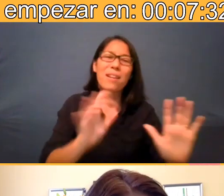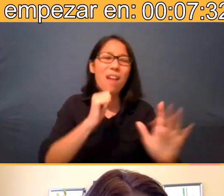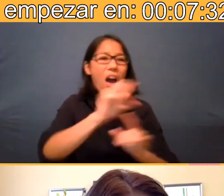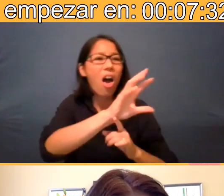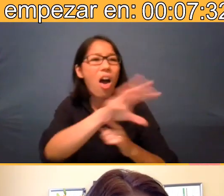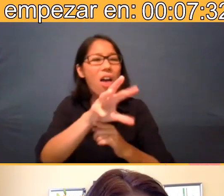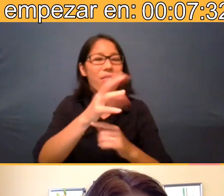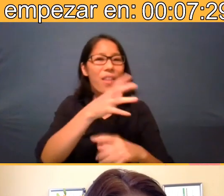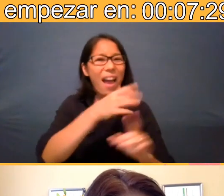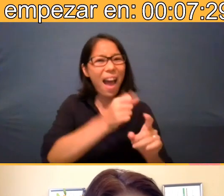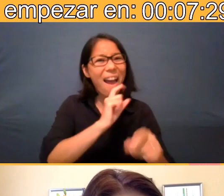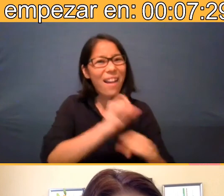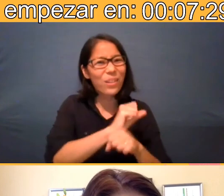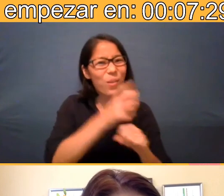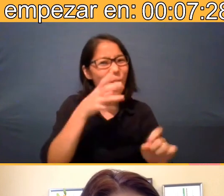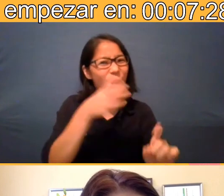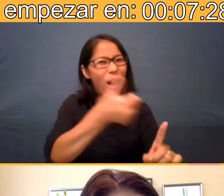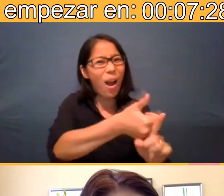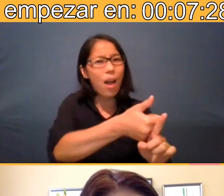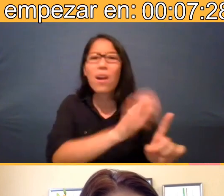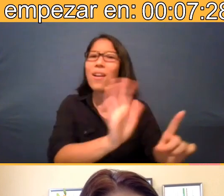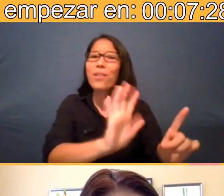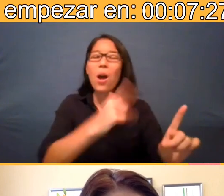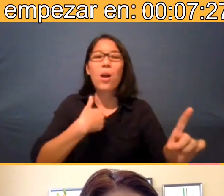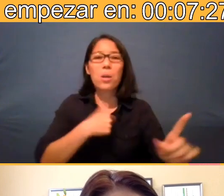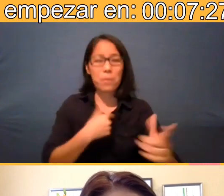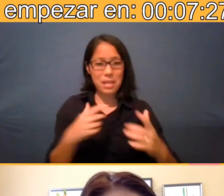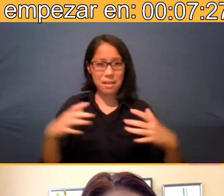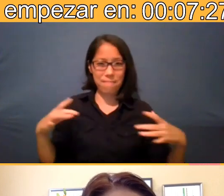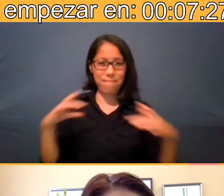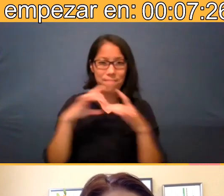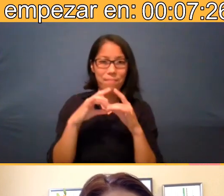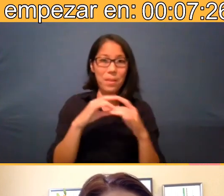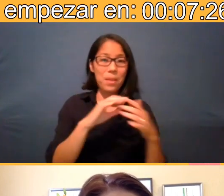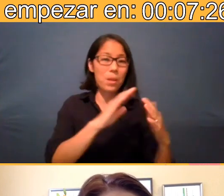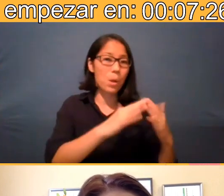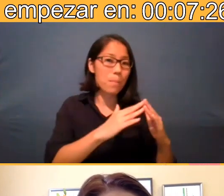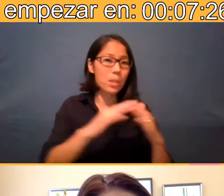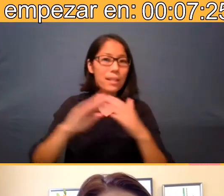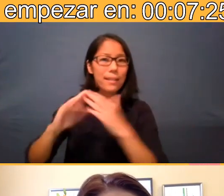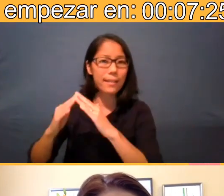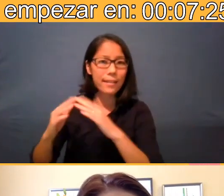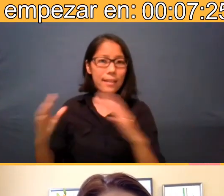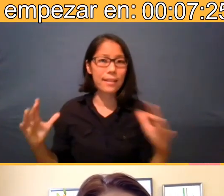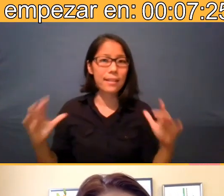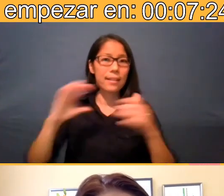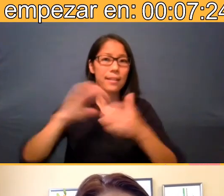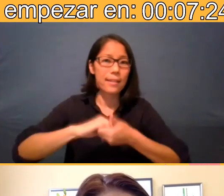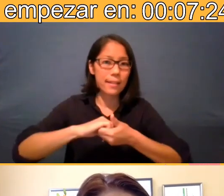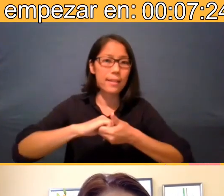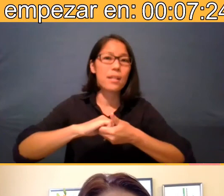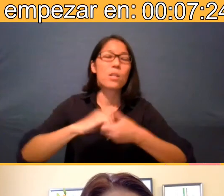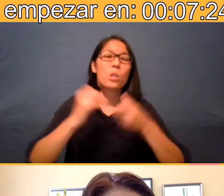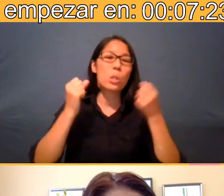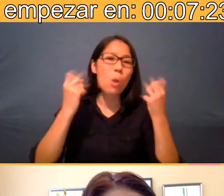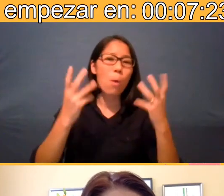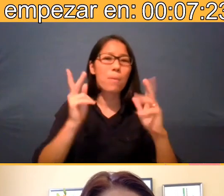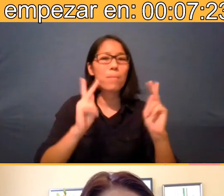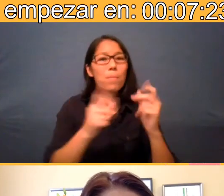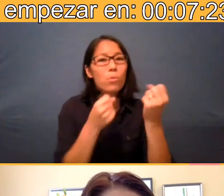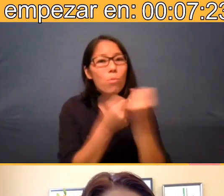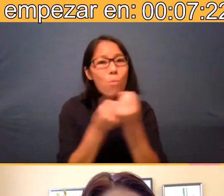farm, we decided to actually bring community together. These communities, there's so many supporters and